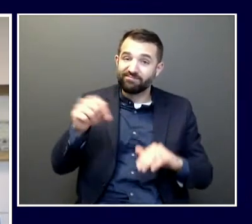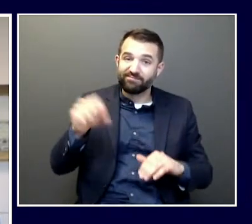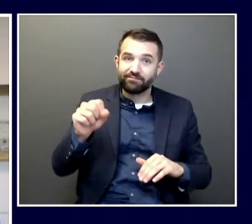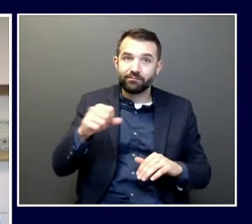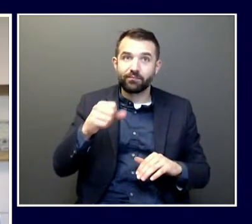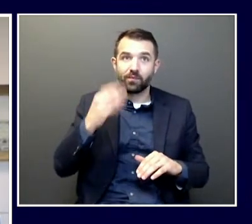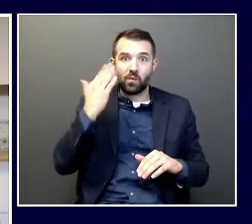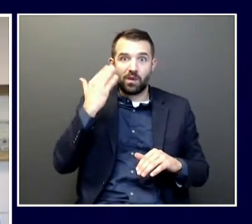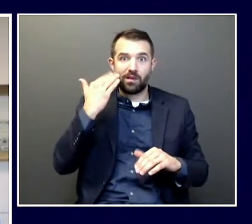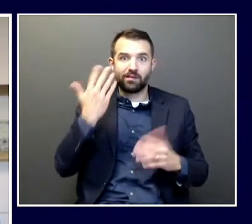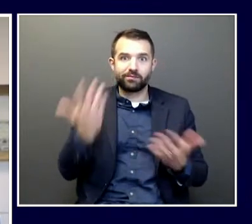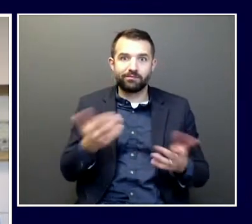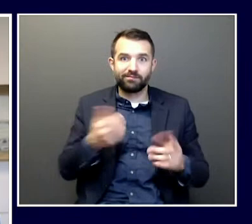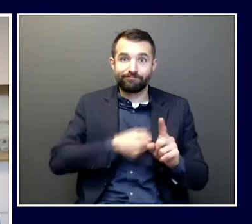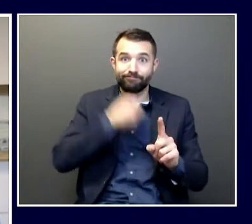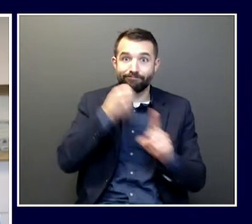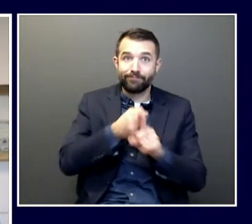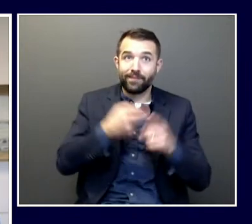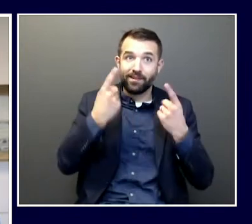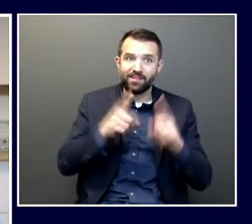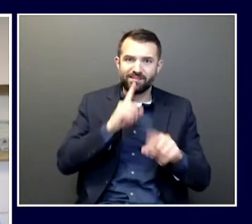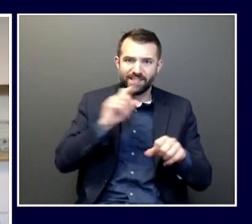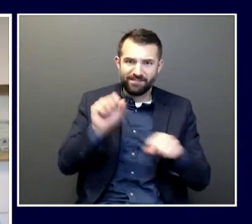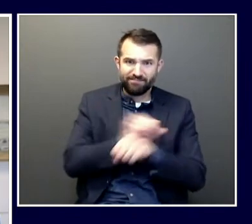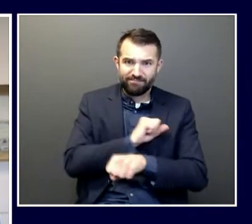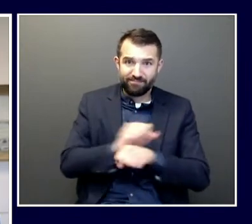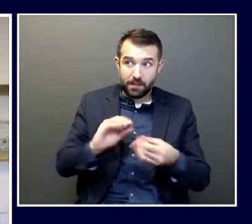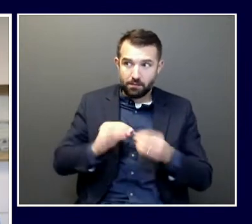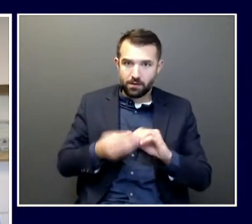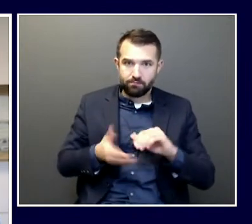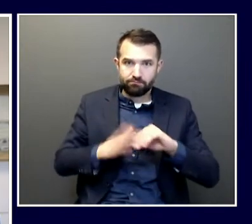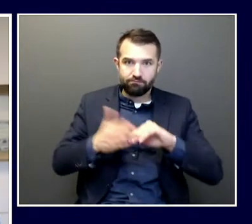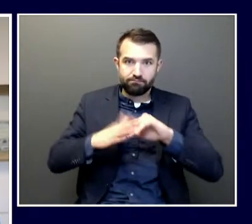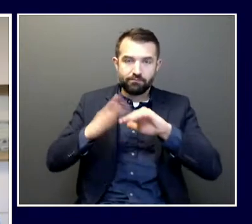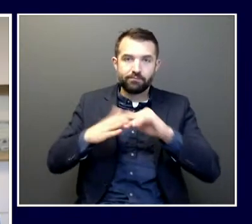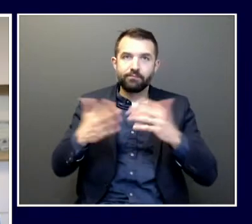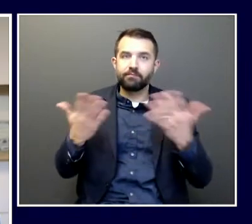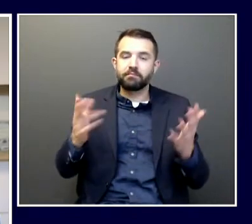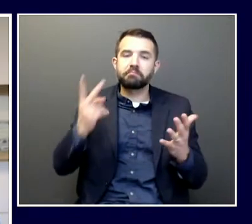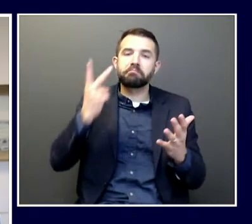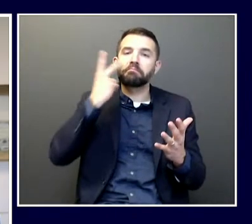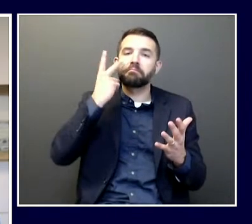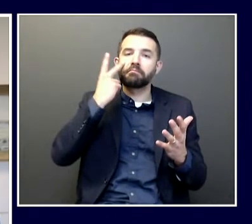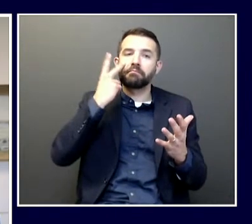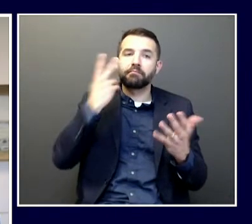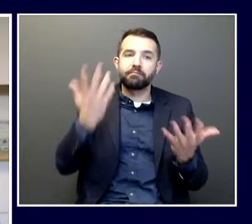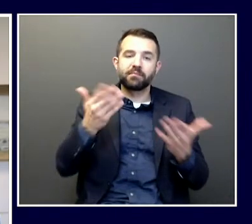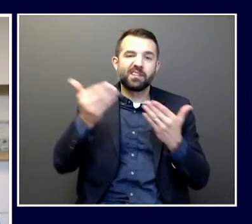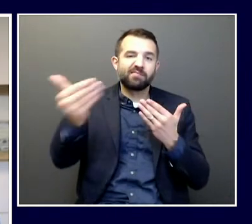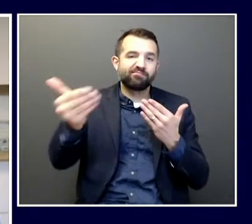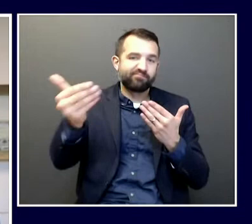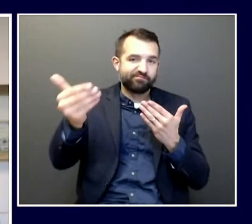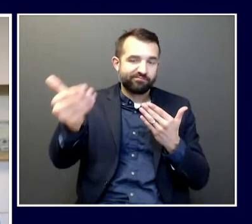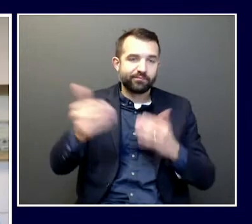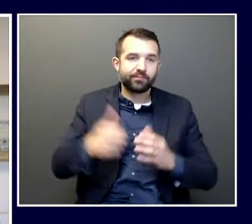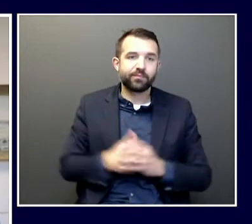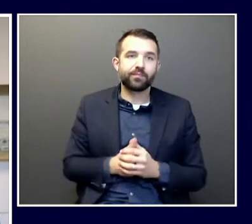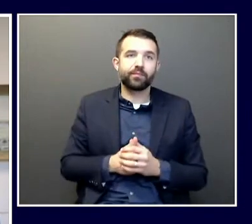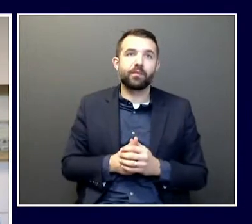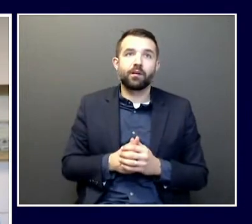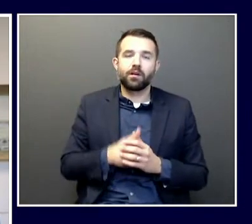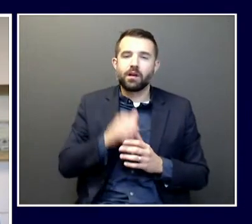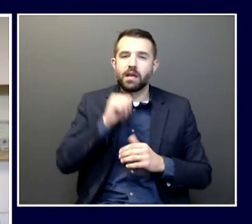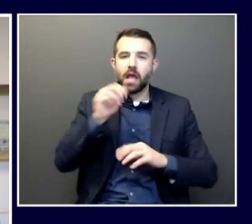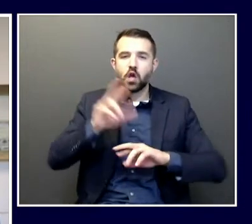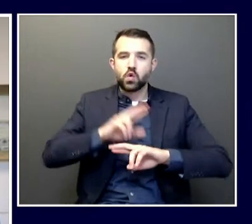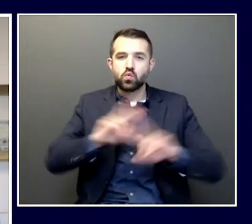trend. We don't have enough data because it's just a couple days and the numbers are so small. So I cannot call that a trend, something we're keeping an